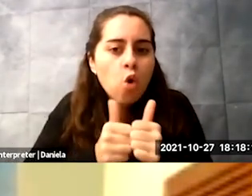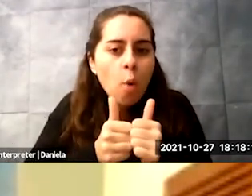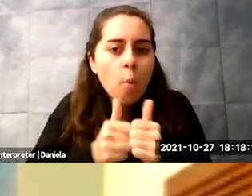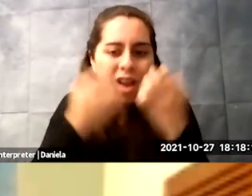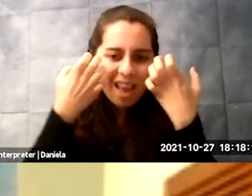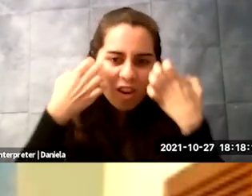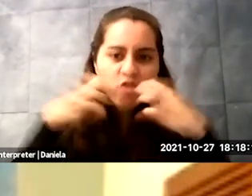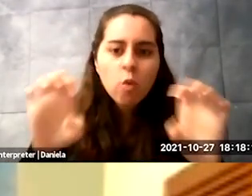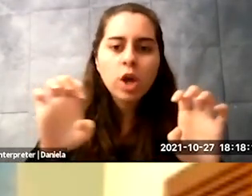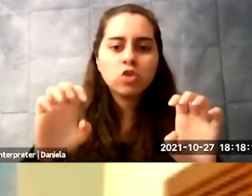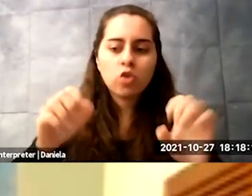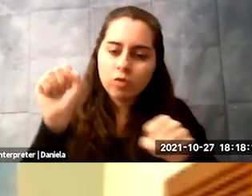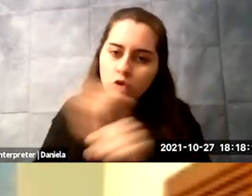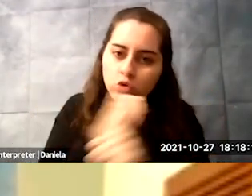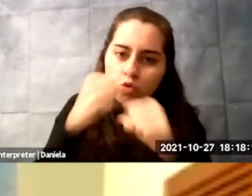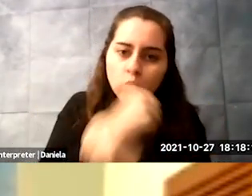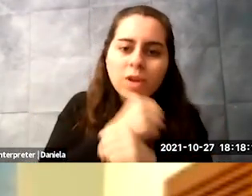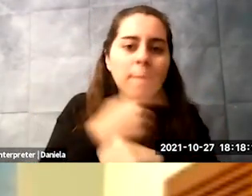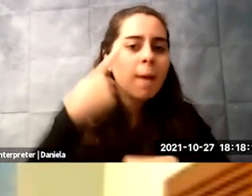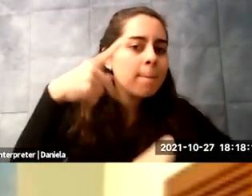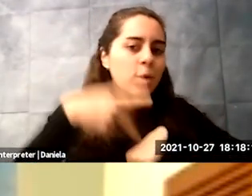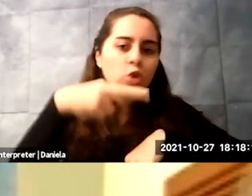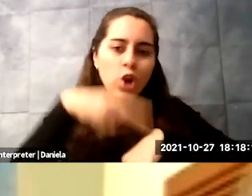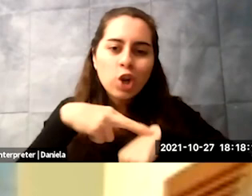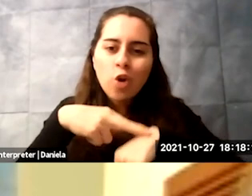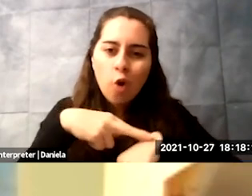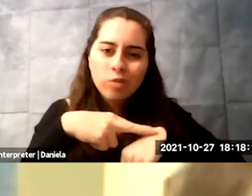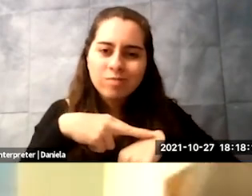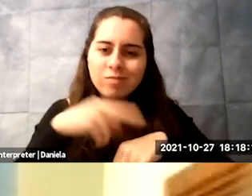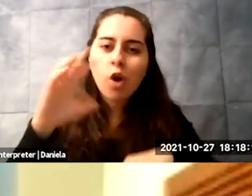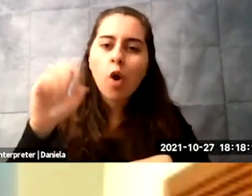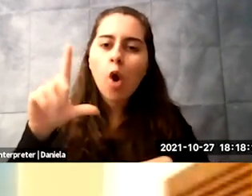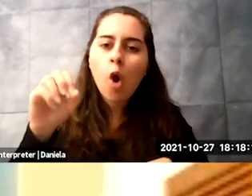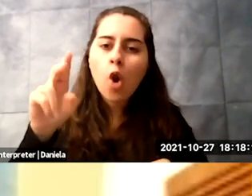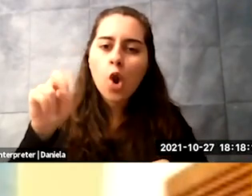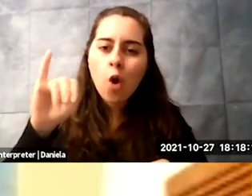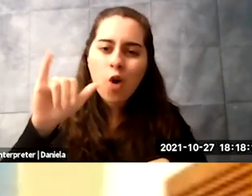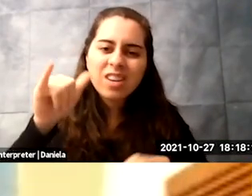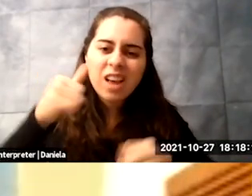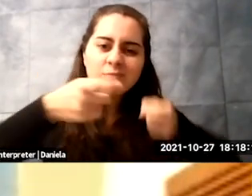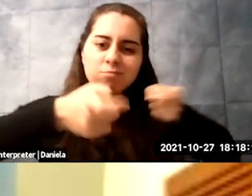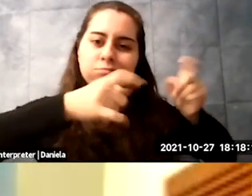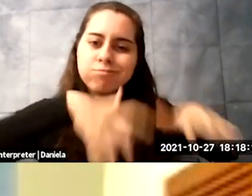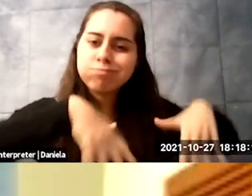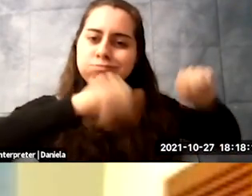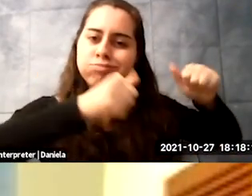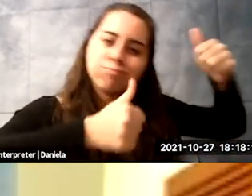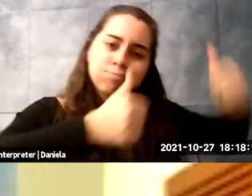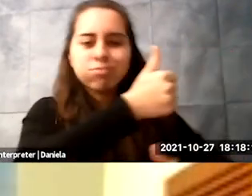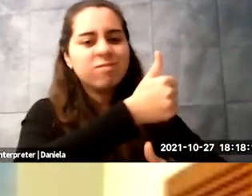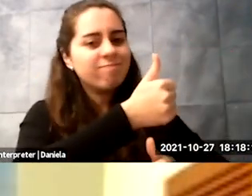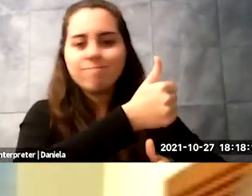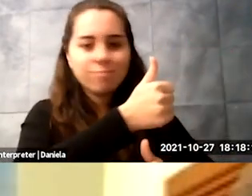to decolonize and where Puerto Rico is going to go in the future, you know, we